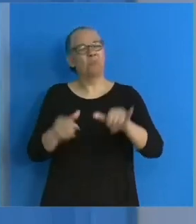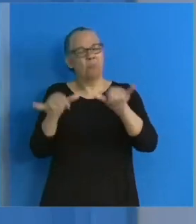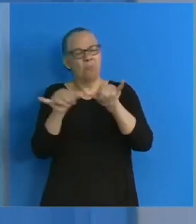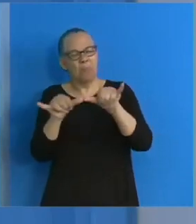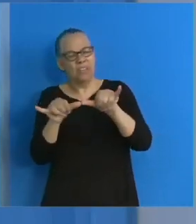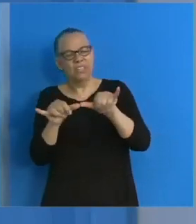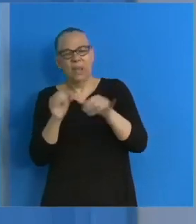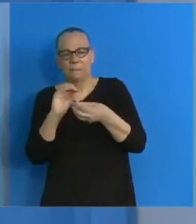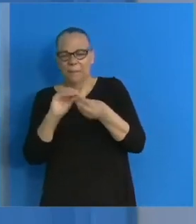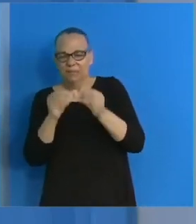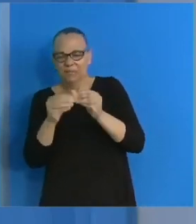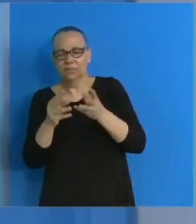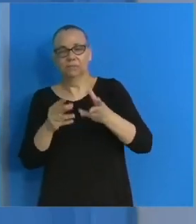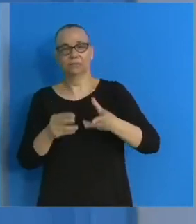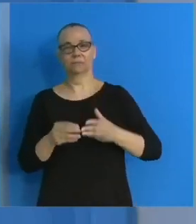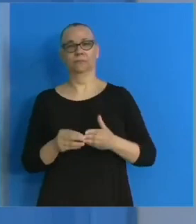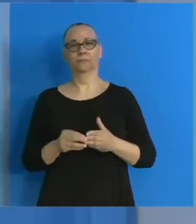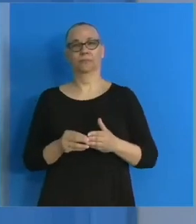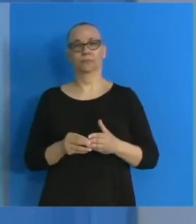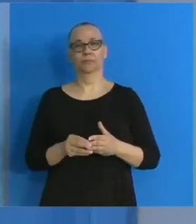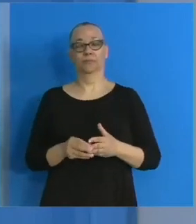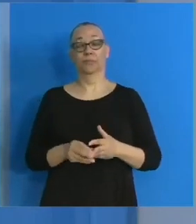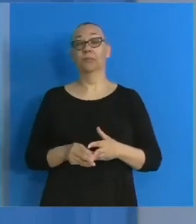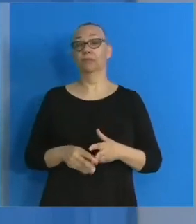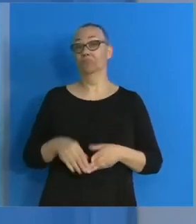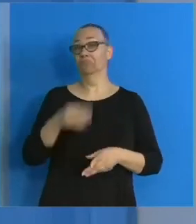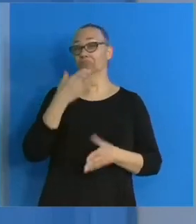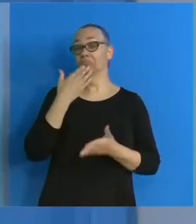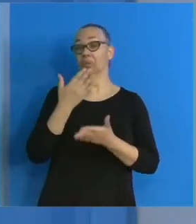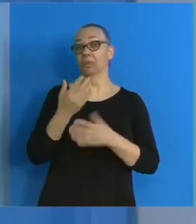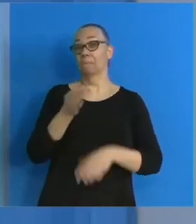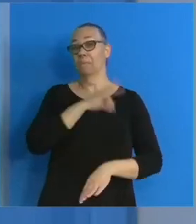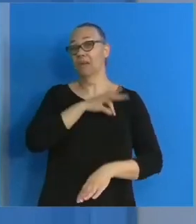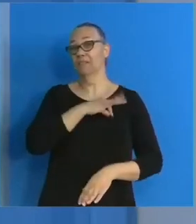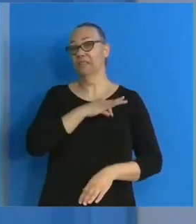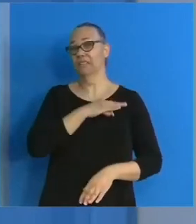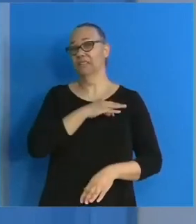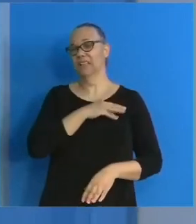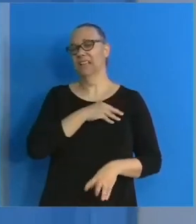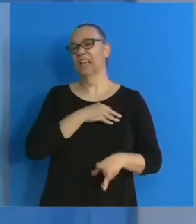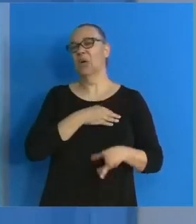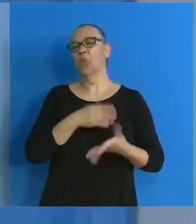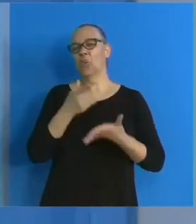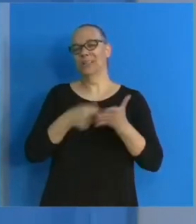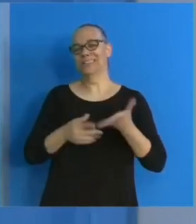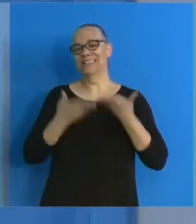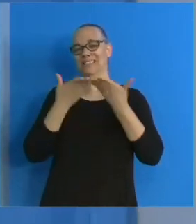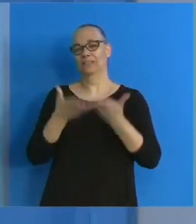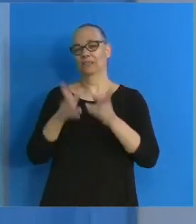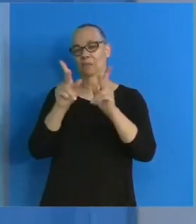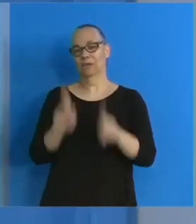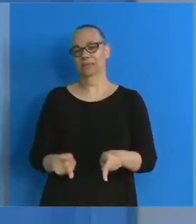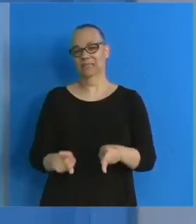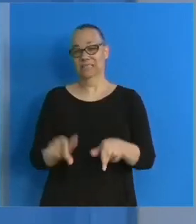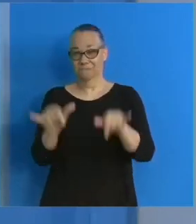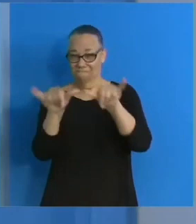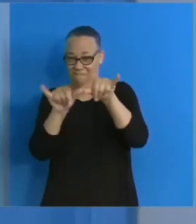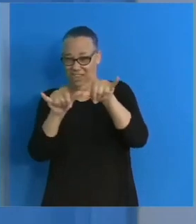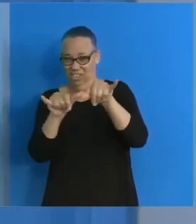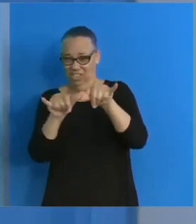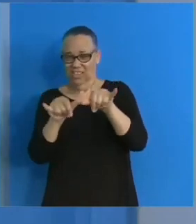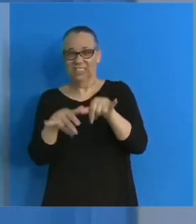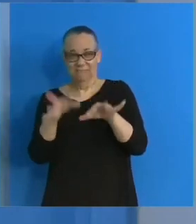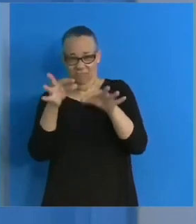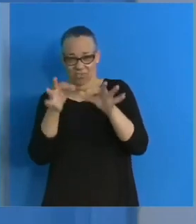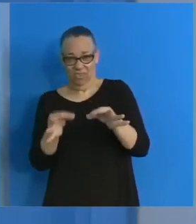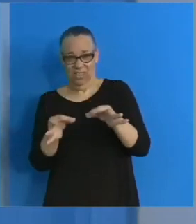The advantage of vaccination is that the dose that is given to the individual is predictable, is measured and predictable. And